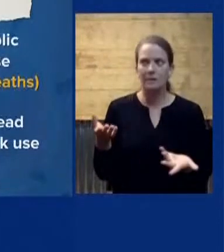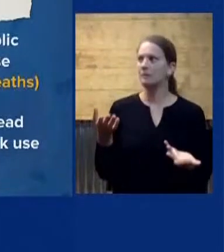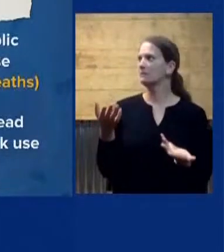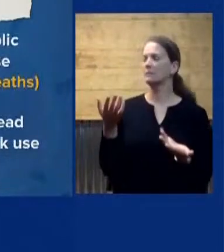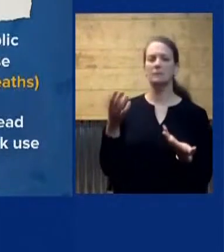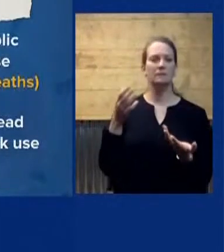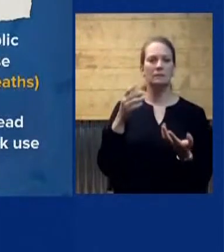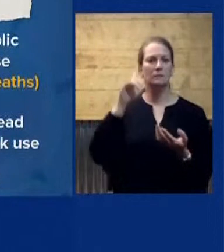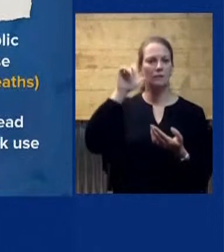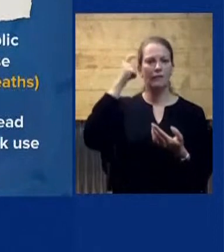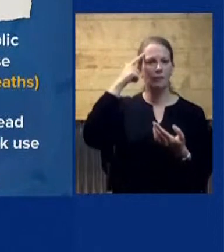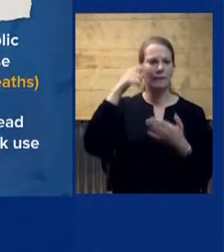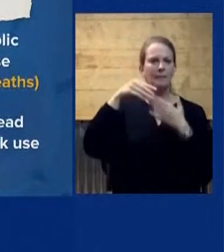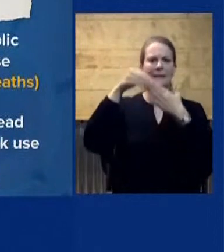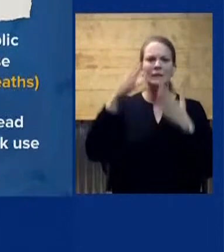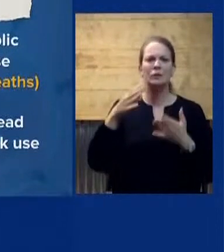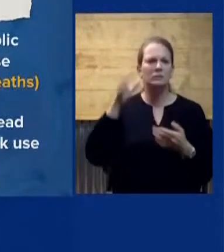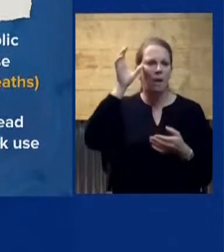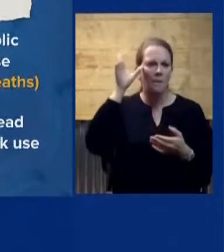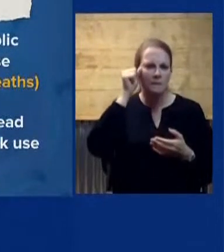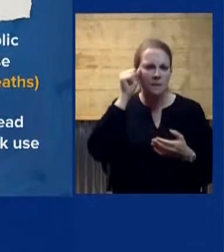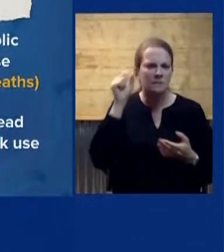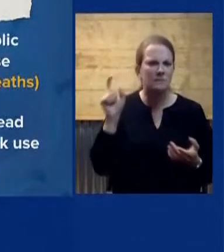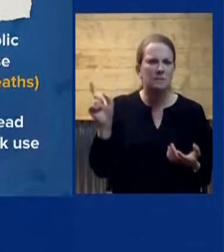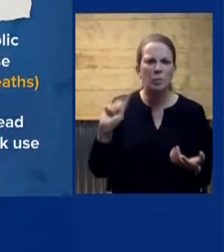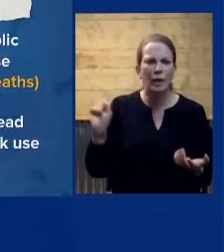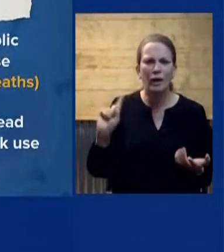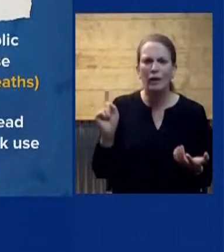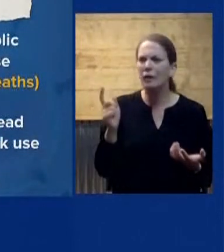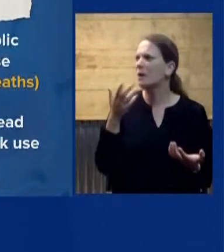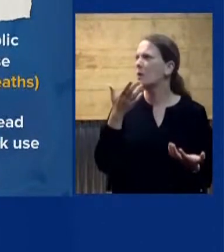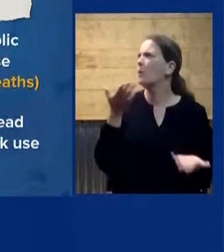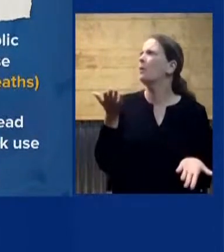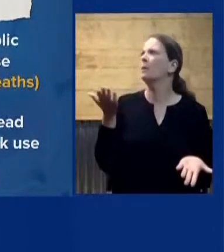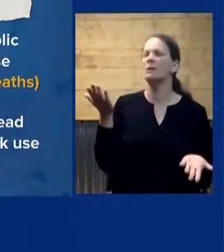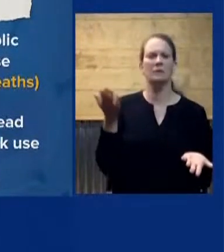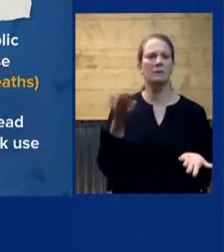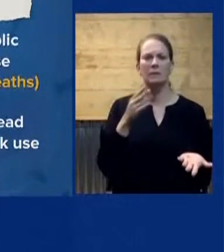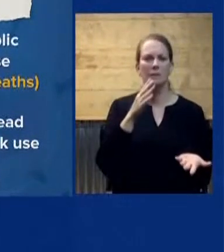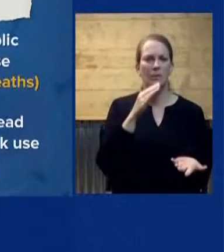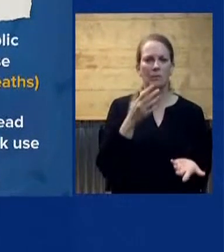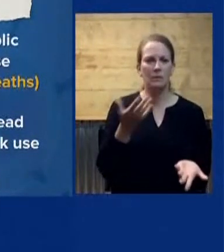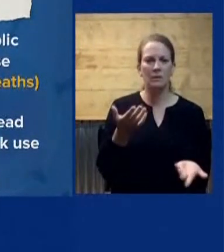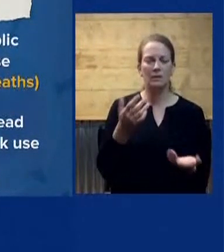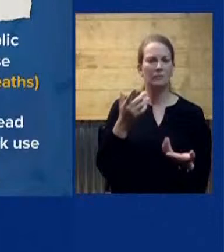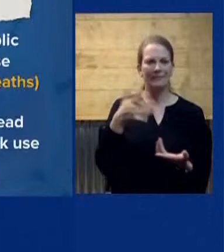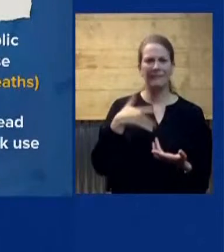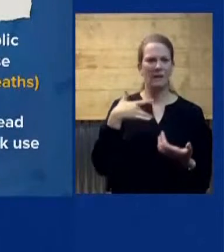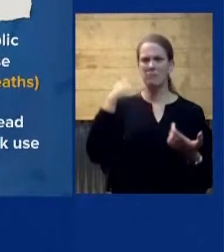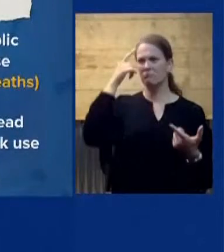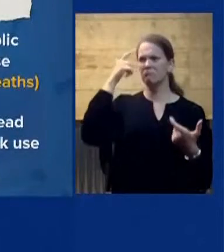in our government leaders? Why wouldn't you? What is it, hubris?